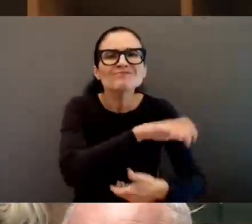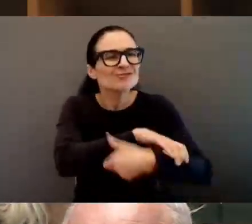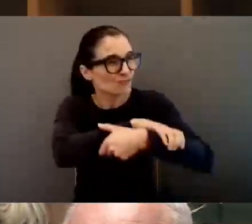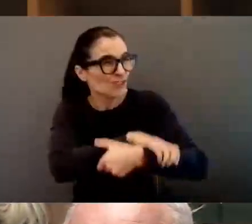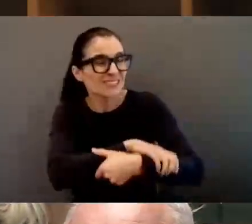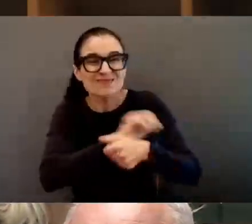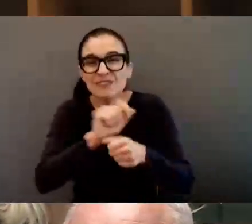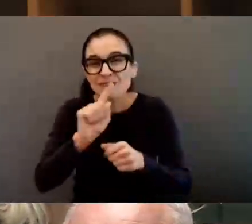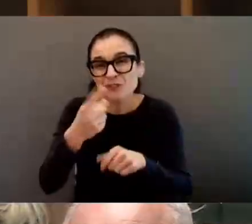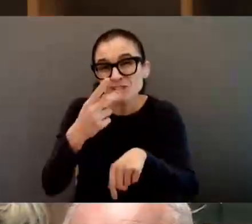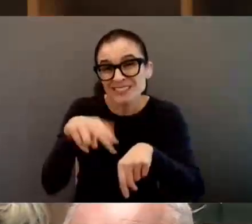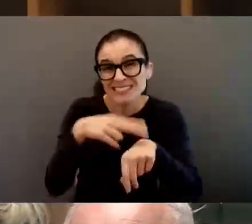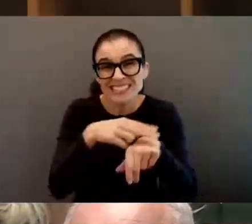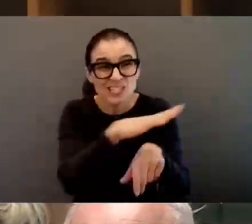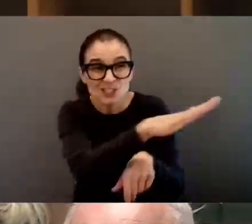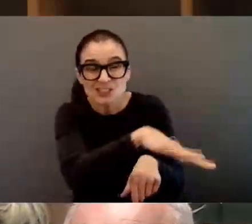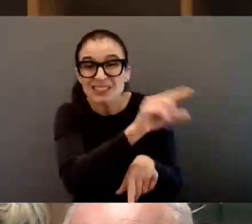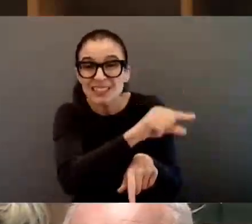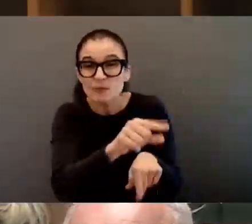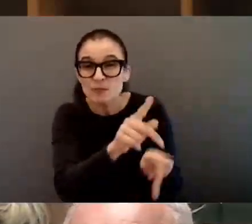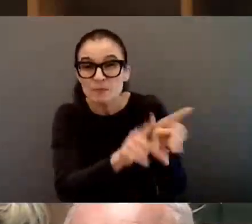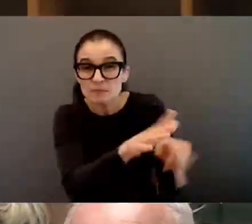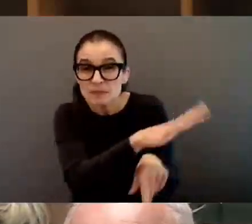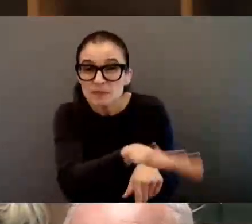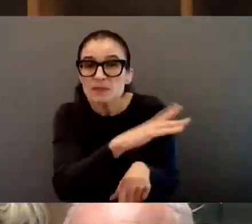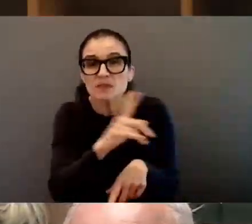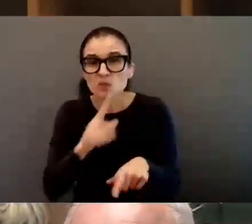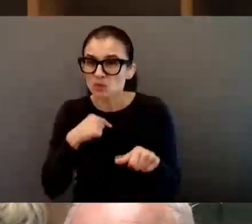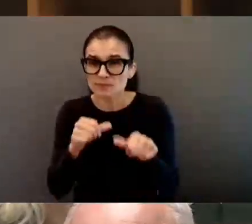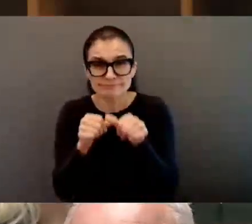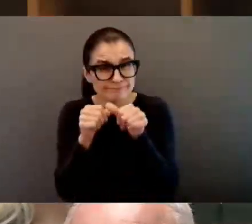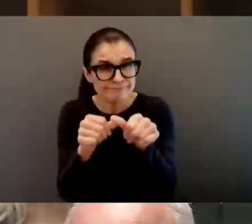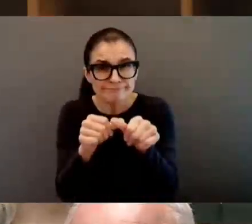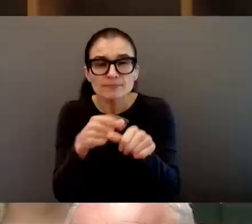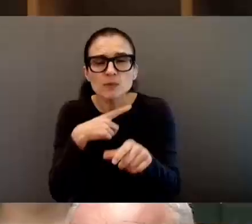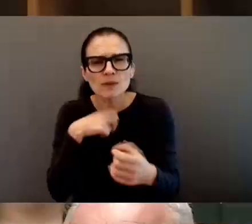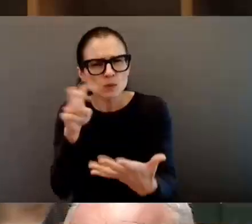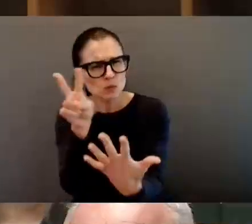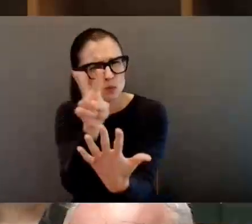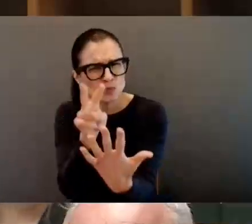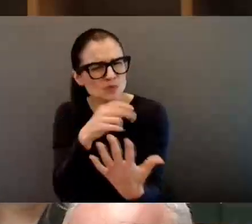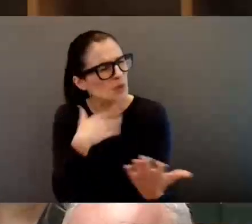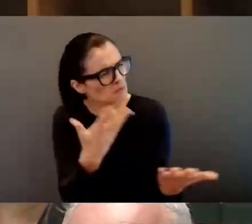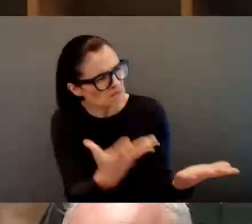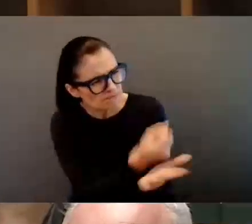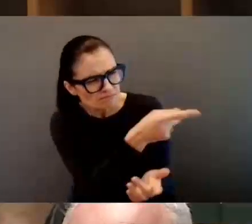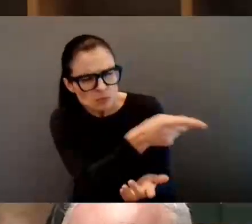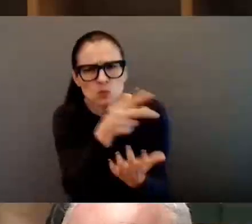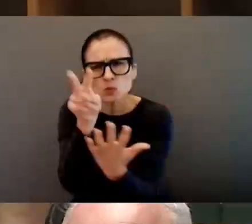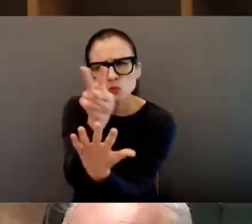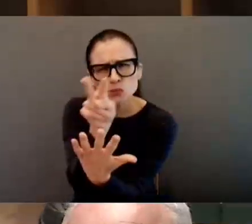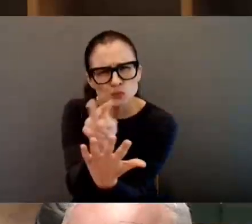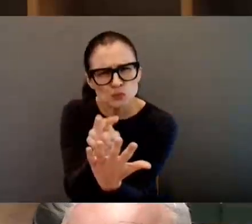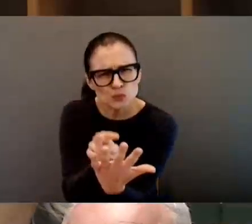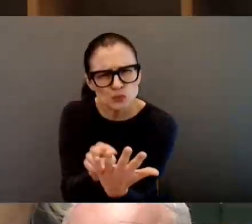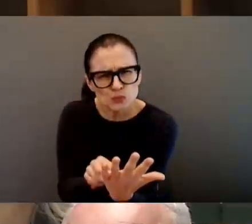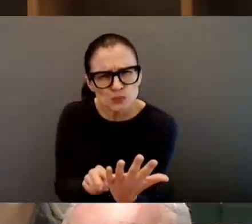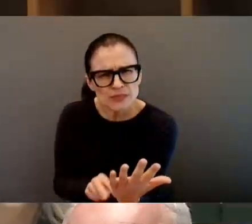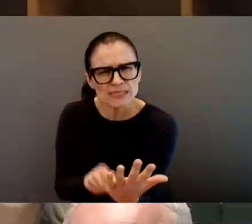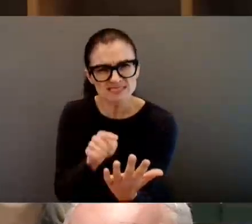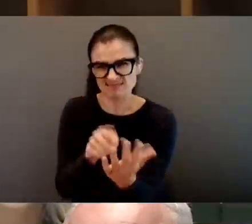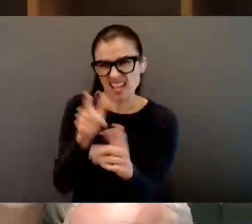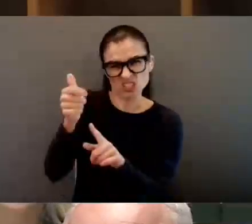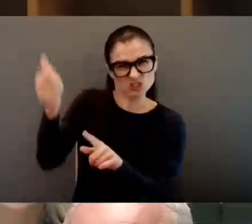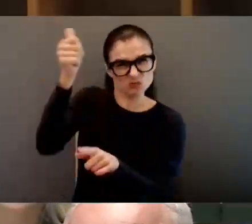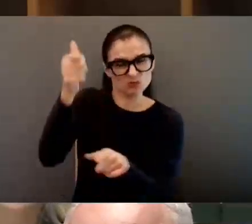member to take a look at our arguments that were in at the Supreme Court of BC. And what we were pursuing on appeal